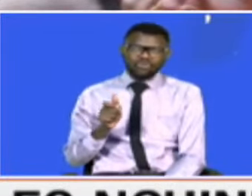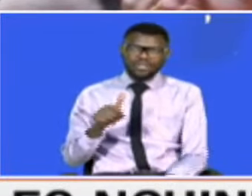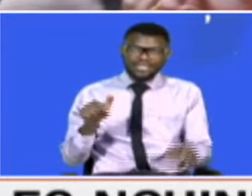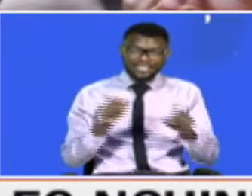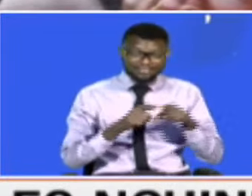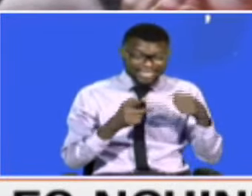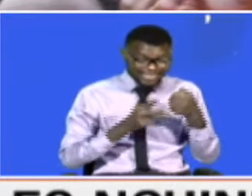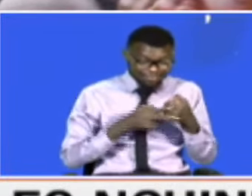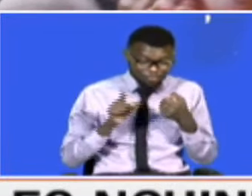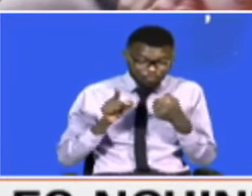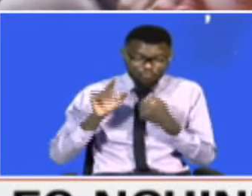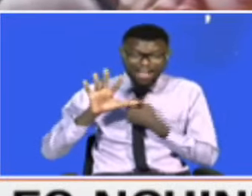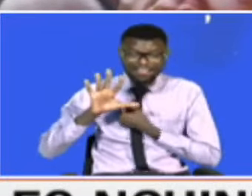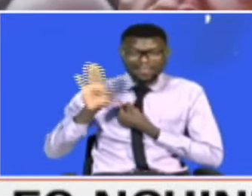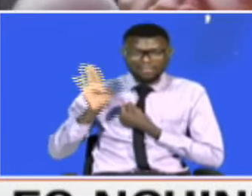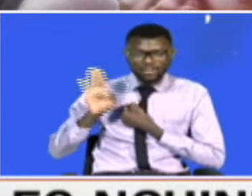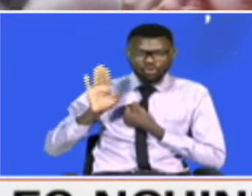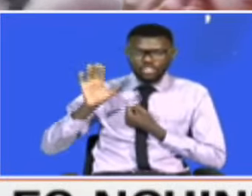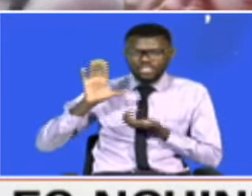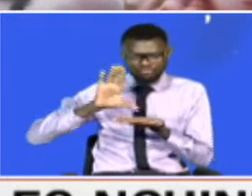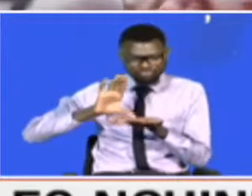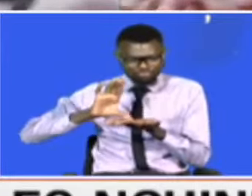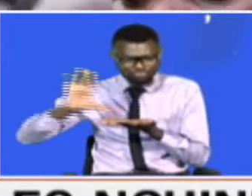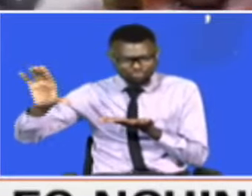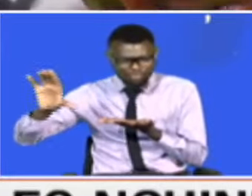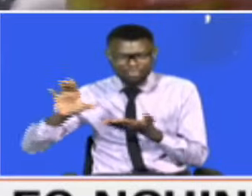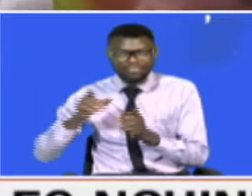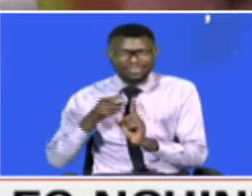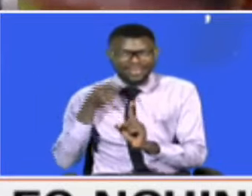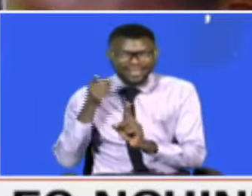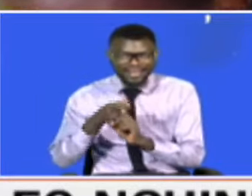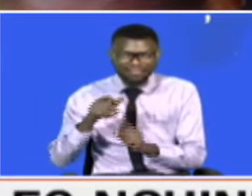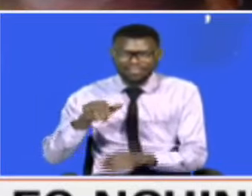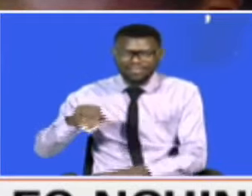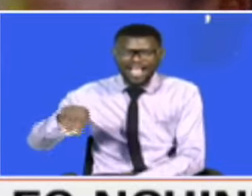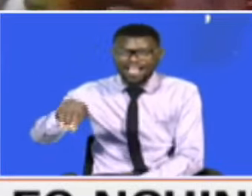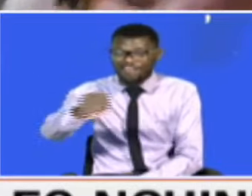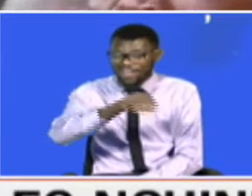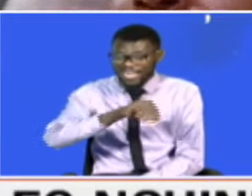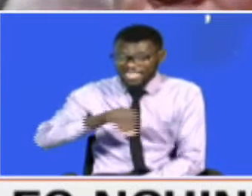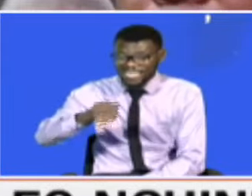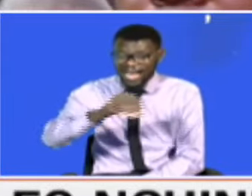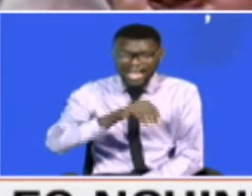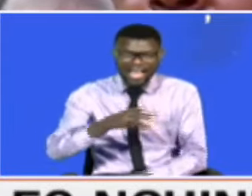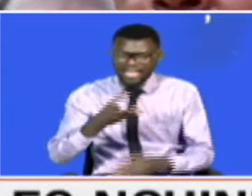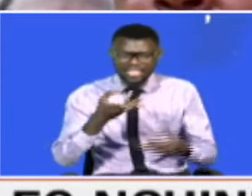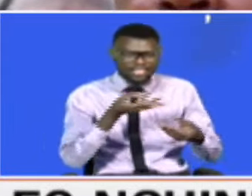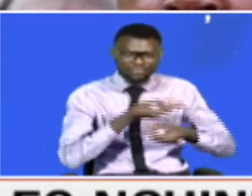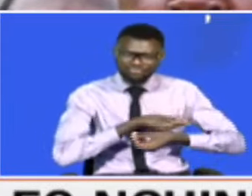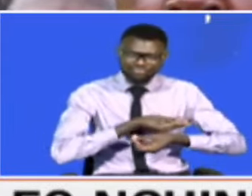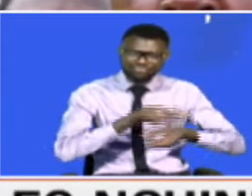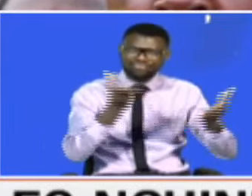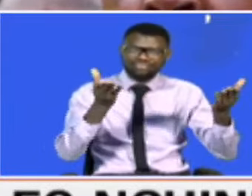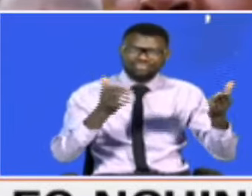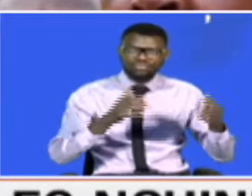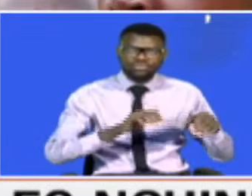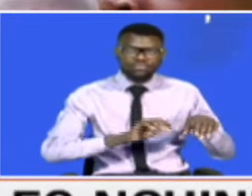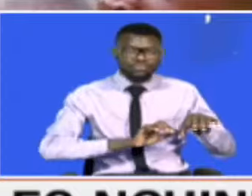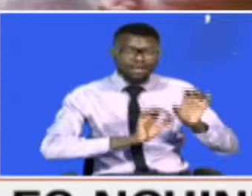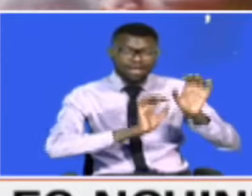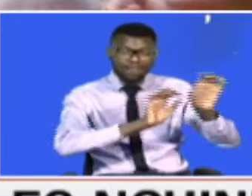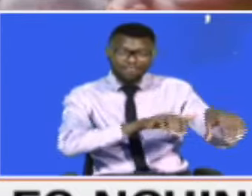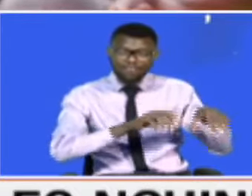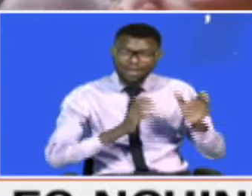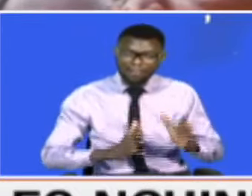shilling 7.5 billion that will go into the subsidizing fertilizer. Na hii fertilizer tunapeana ya wakulima wote, both